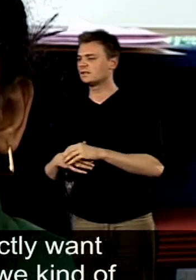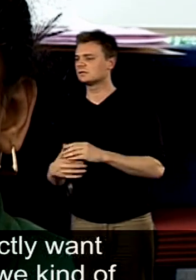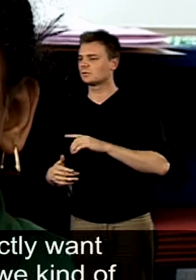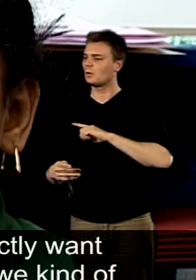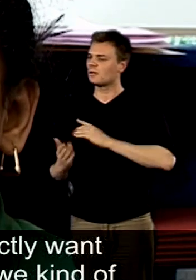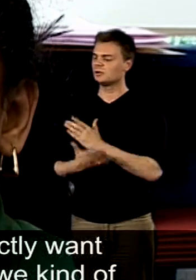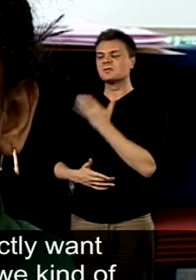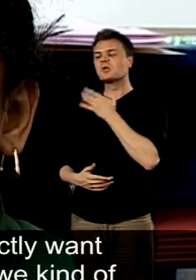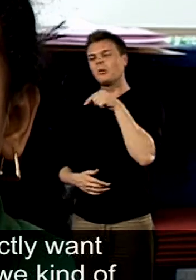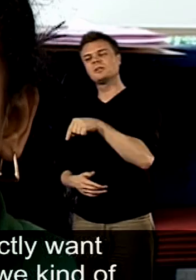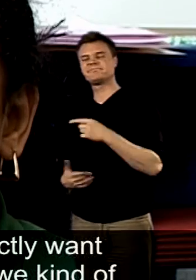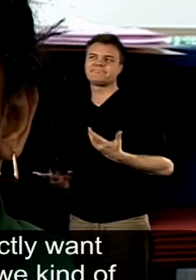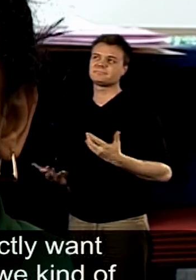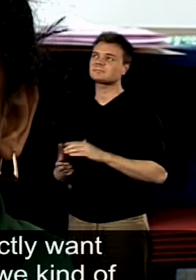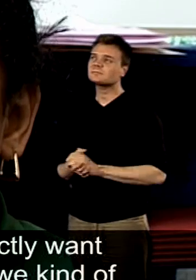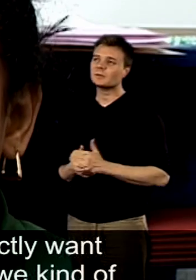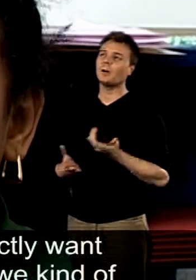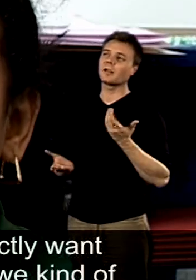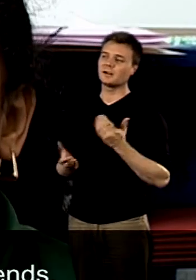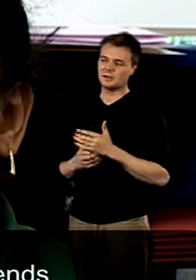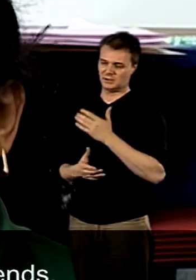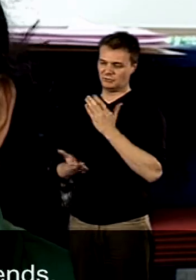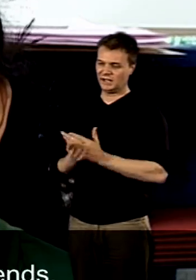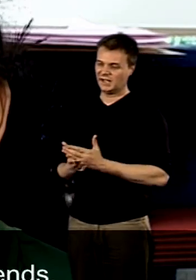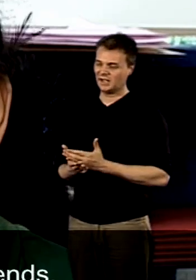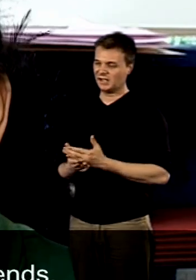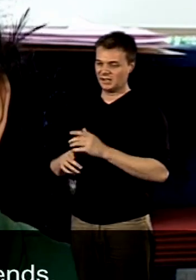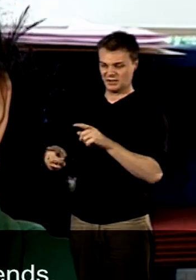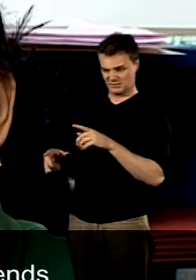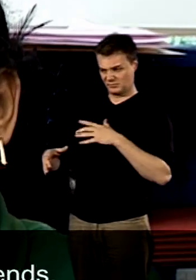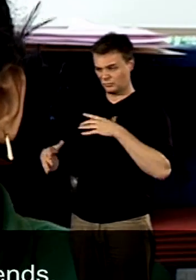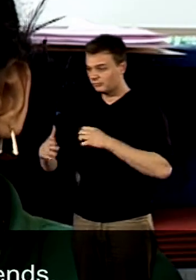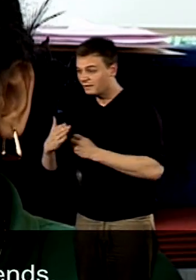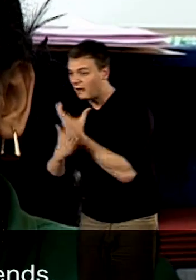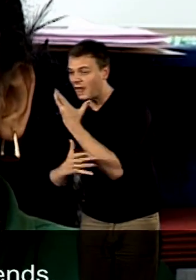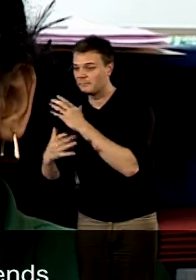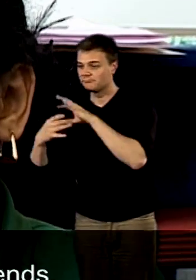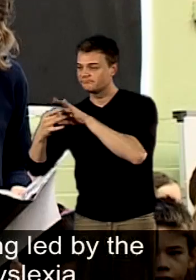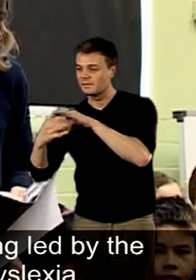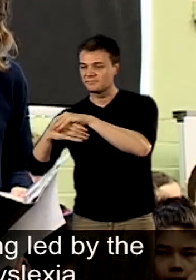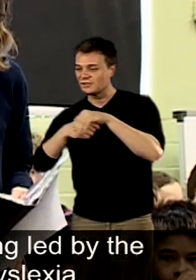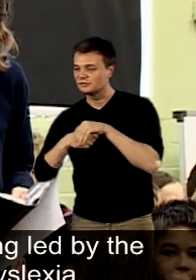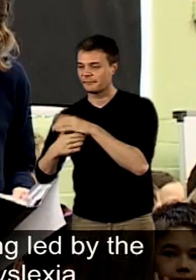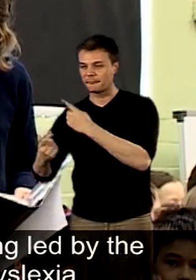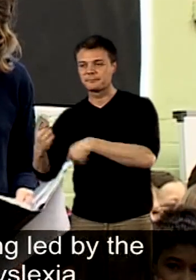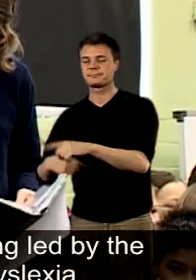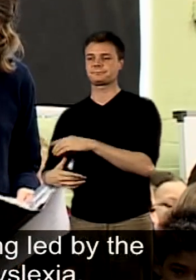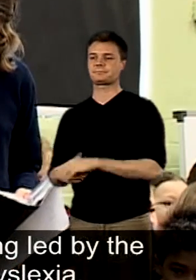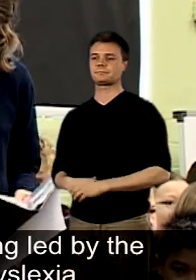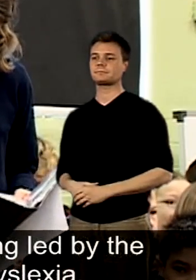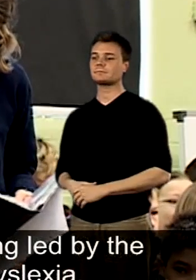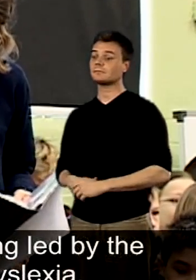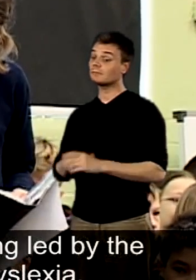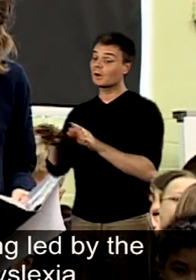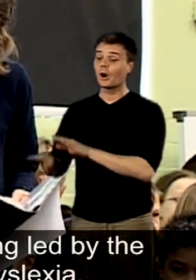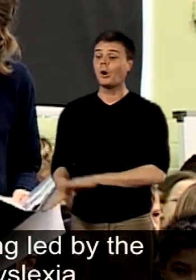school, like, well, we kind of develop a friendship with all our friends. This whole school assembly